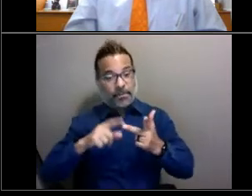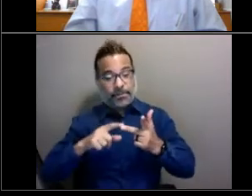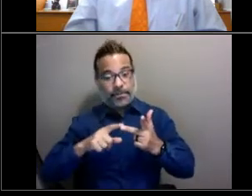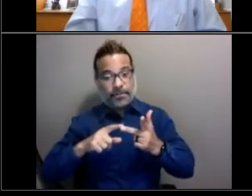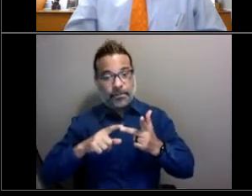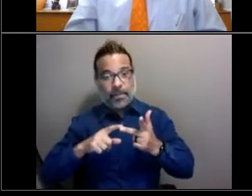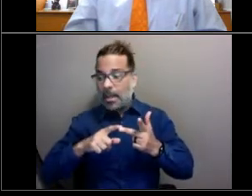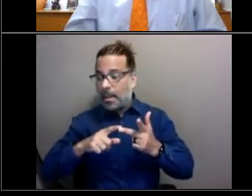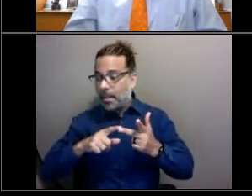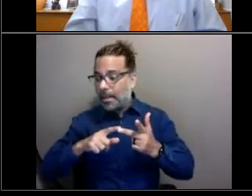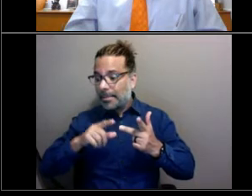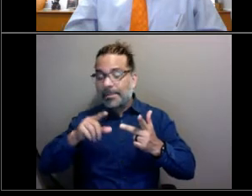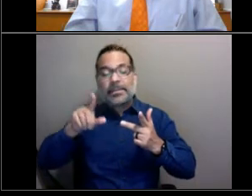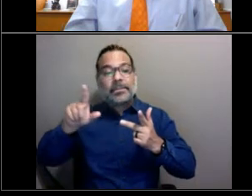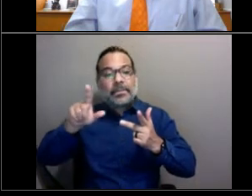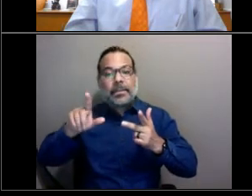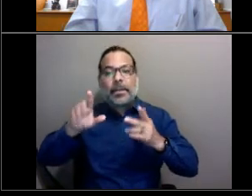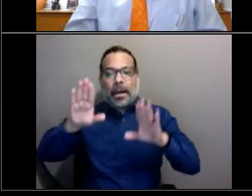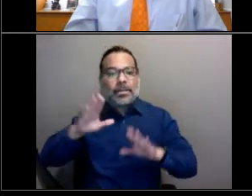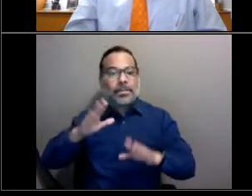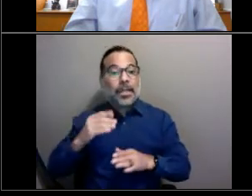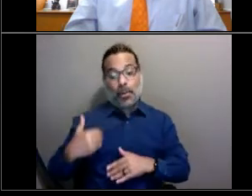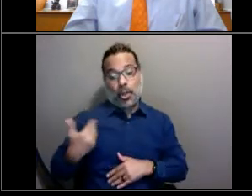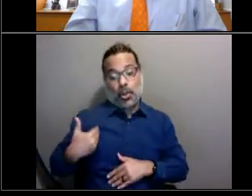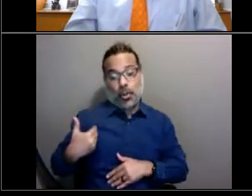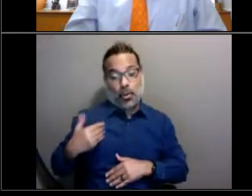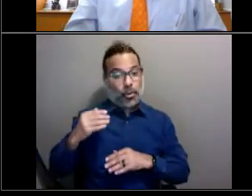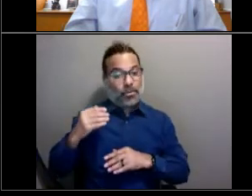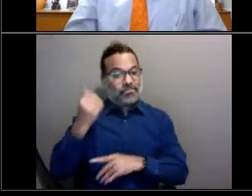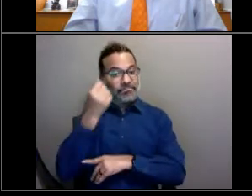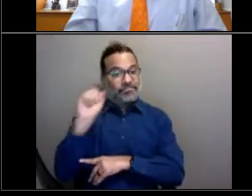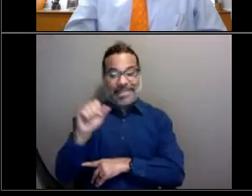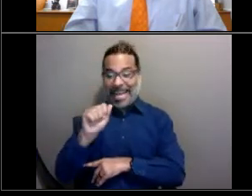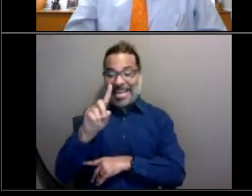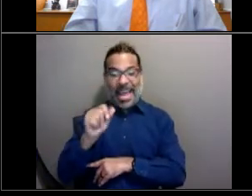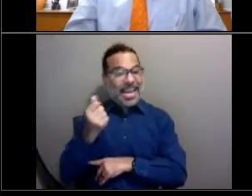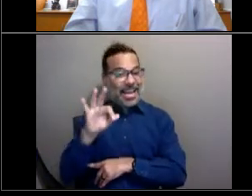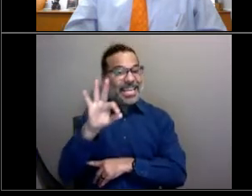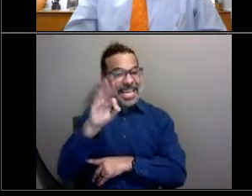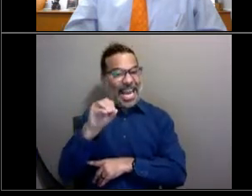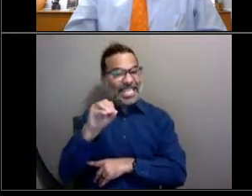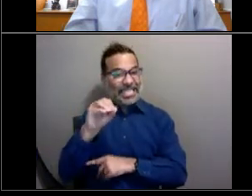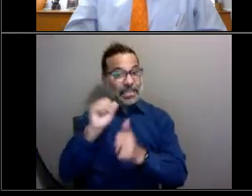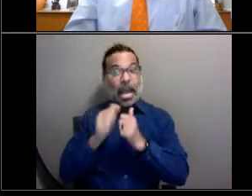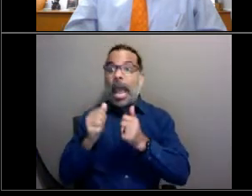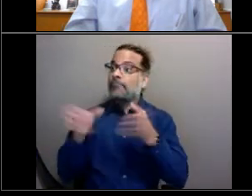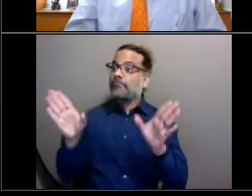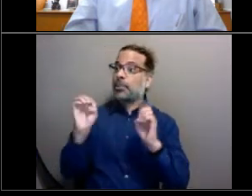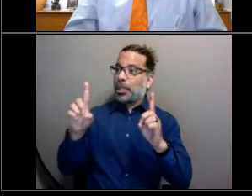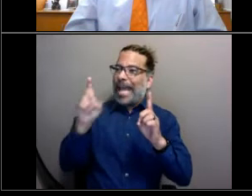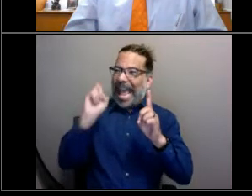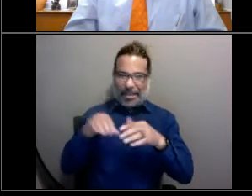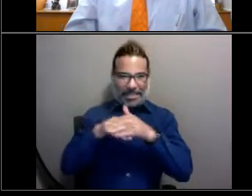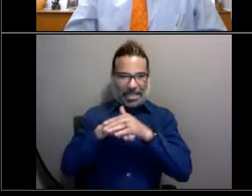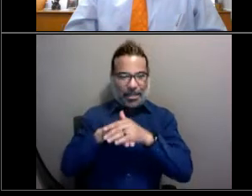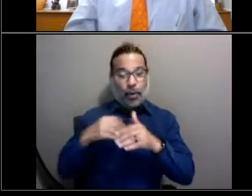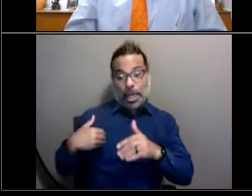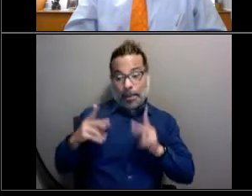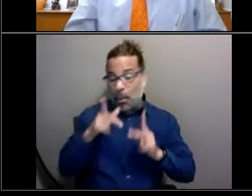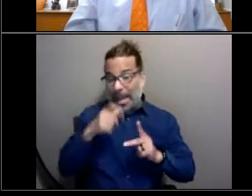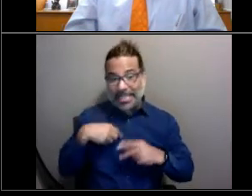youth movement where ever since the ADA passed in 1990 and public education had to be accessible for young people with